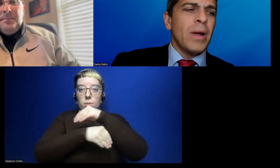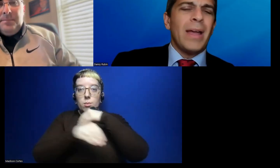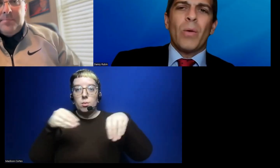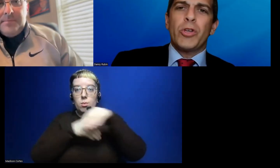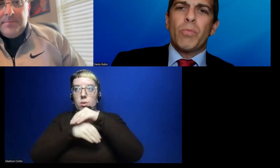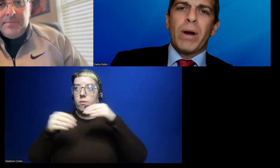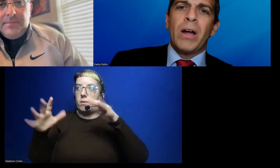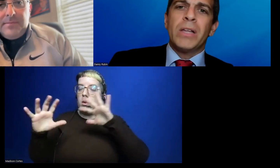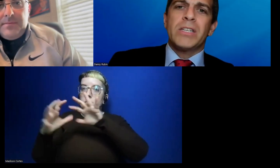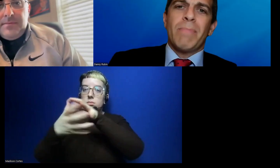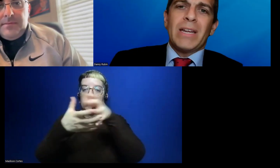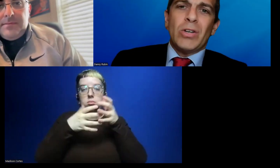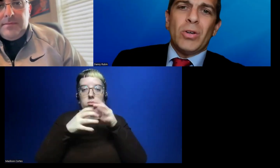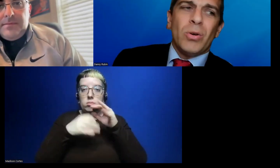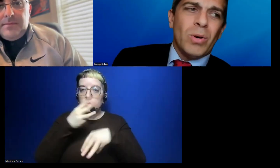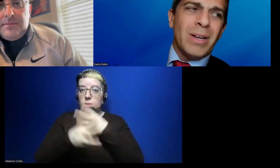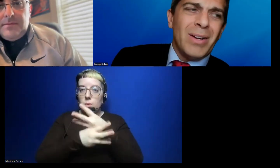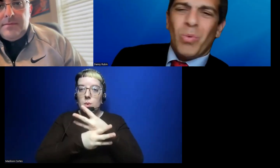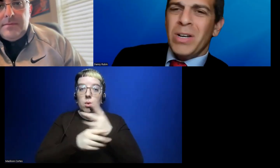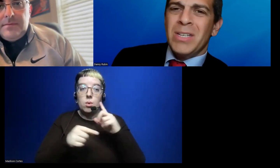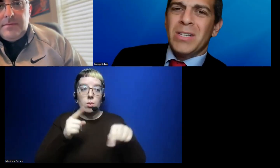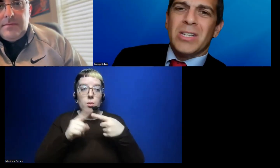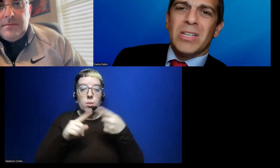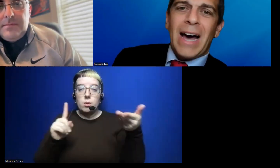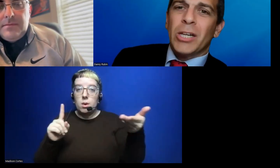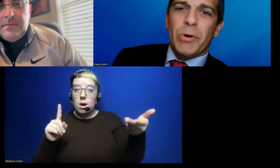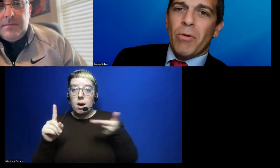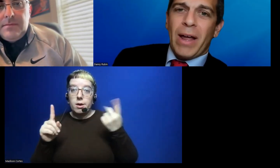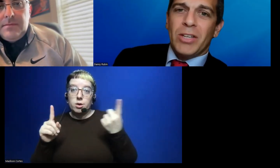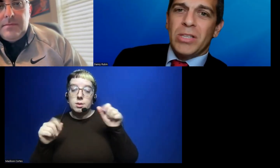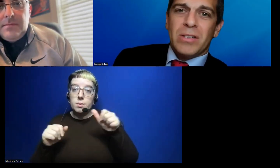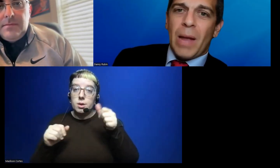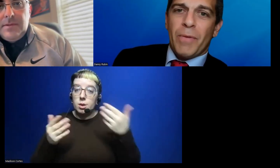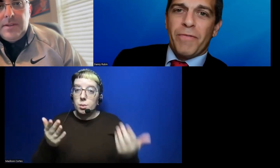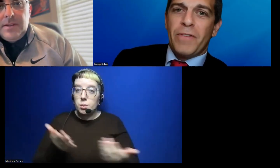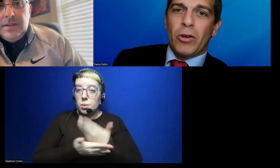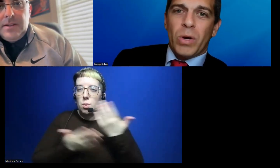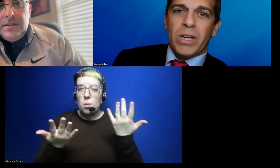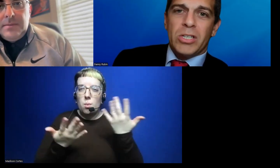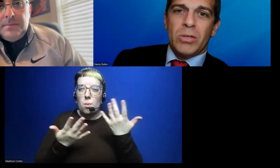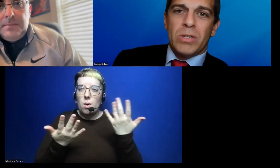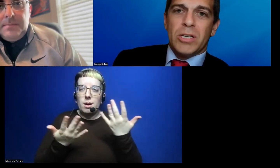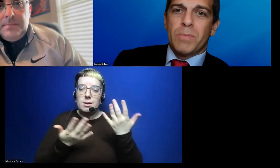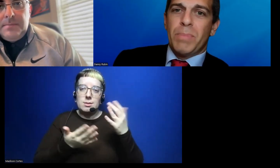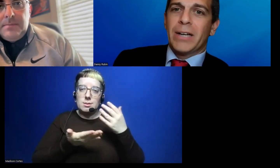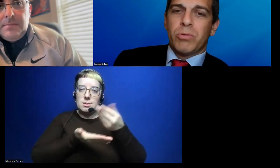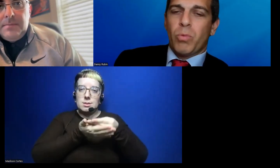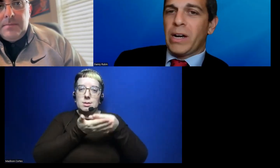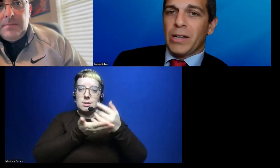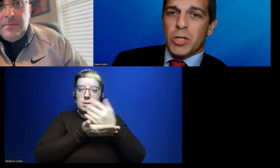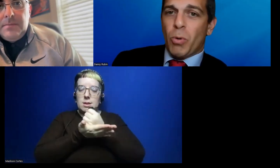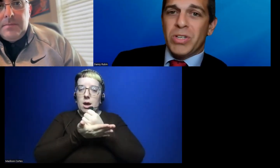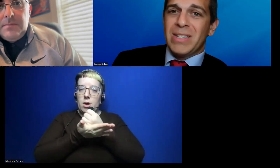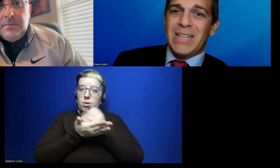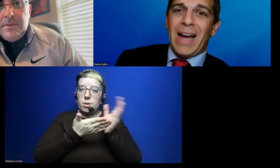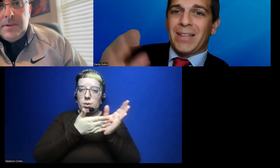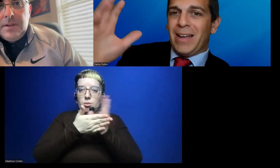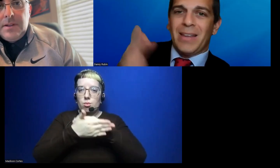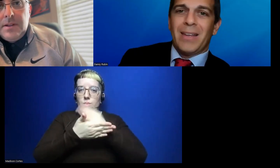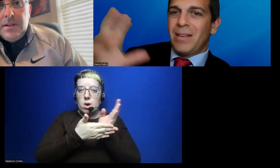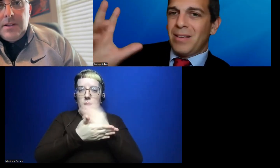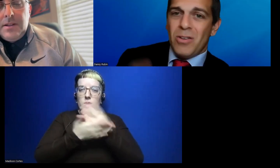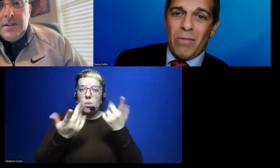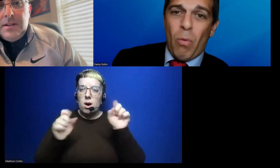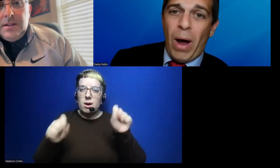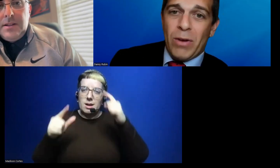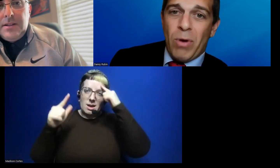world. And also, when you bring on somebody new, what is the salary range in this type of field? What can students expect working in sports and tech?